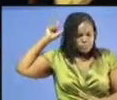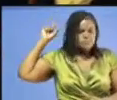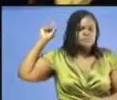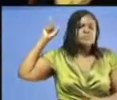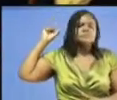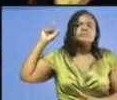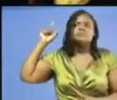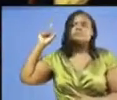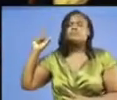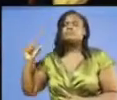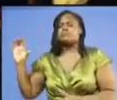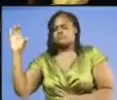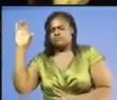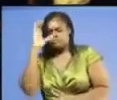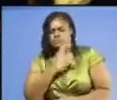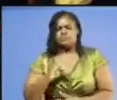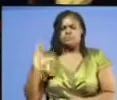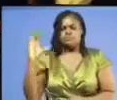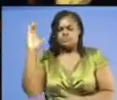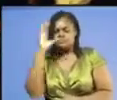in a demonstration